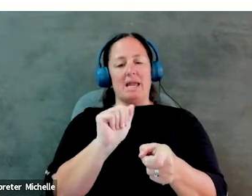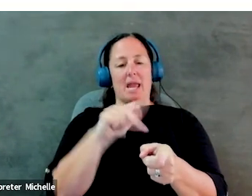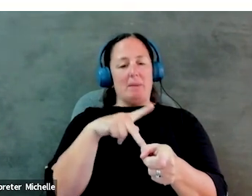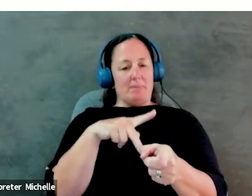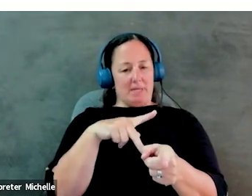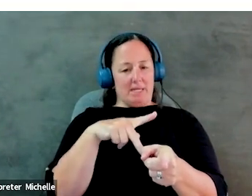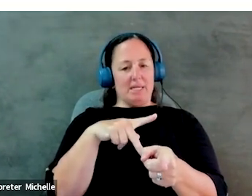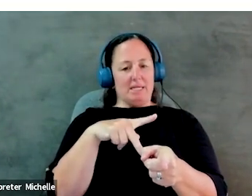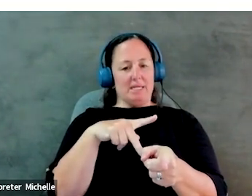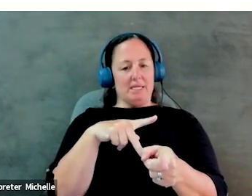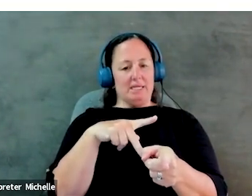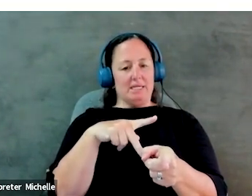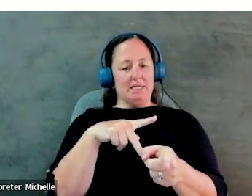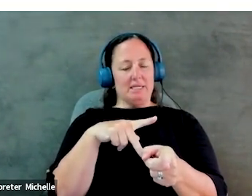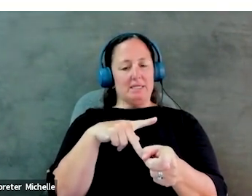this DAP.